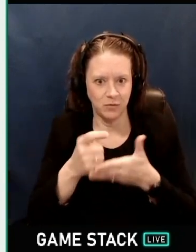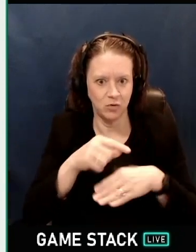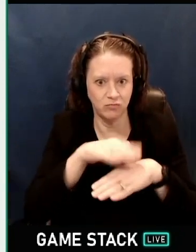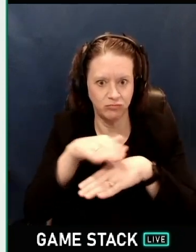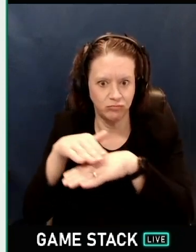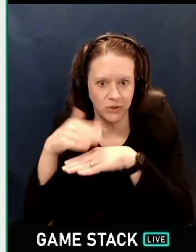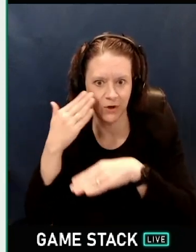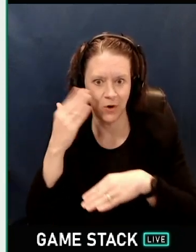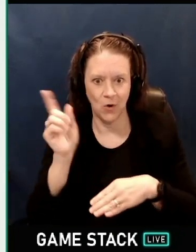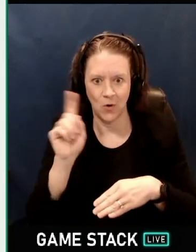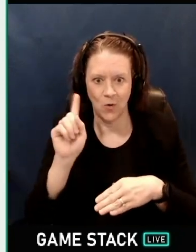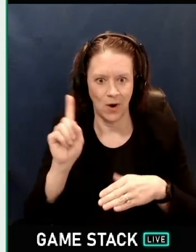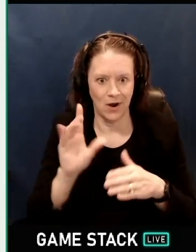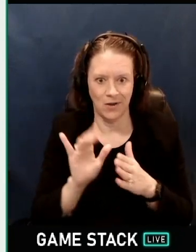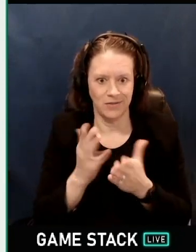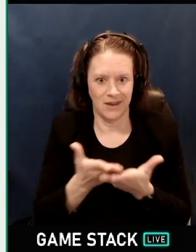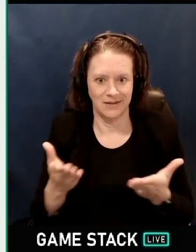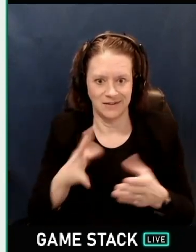better gamer.